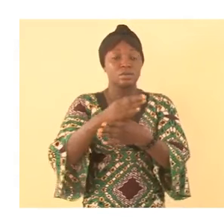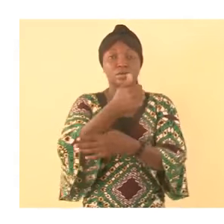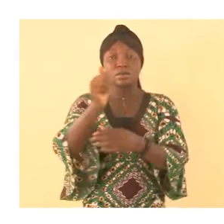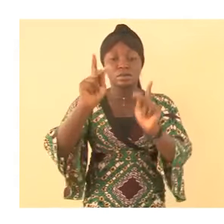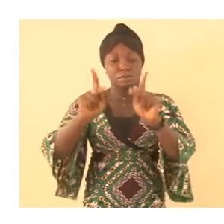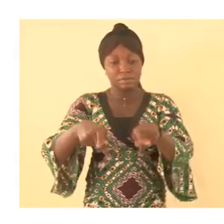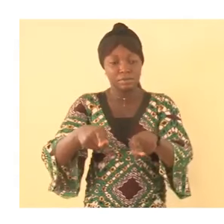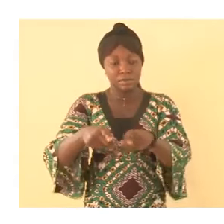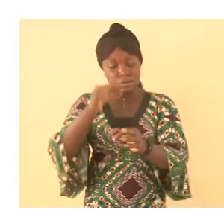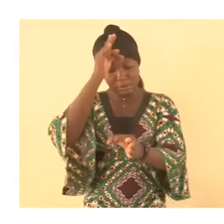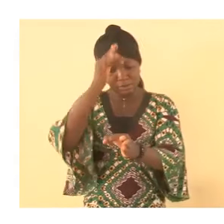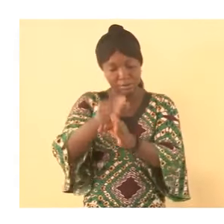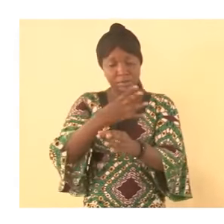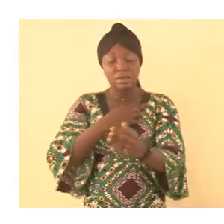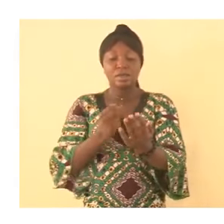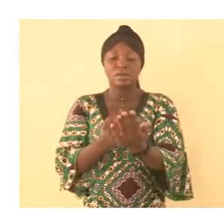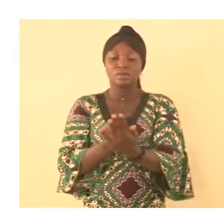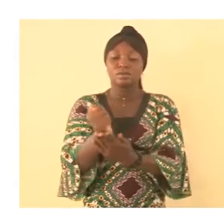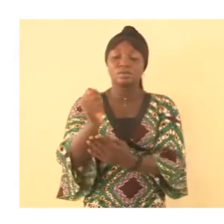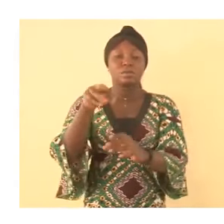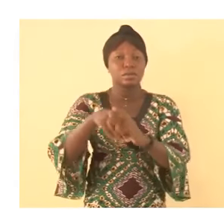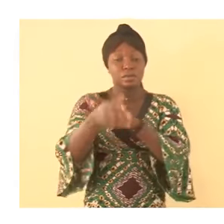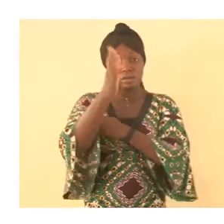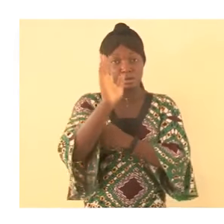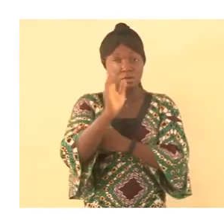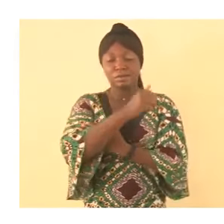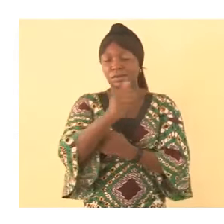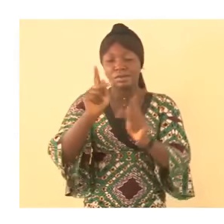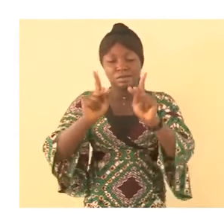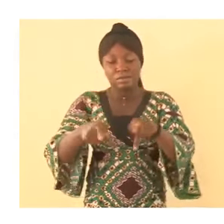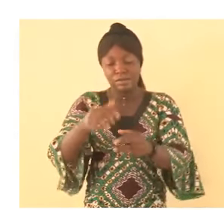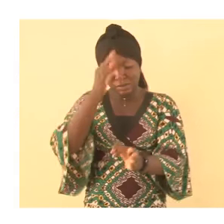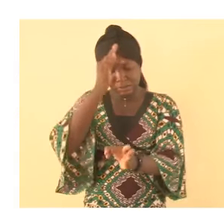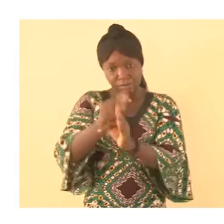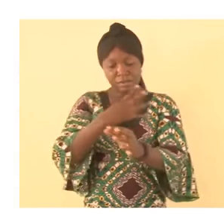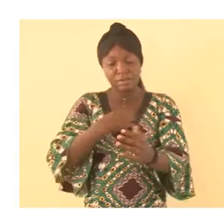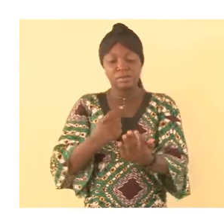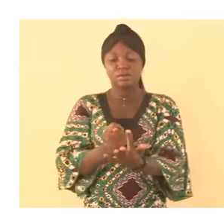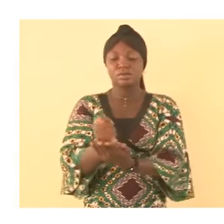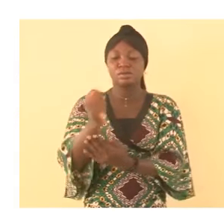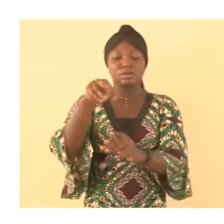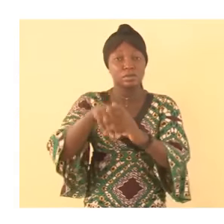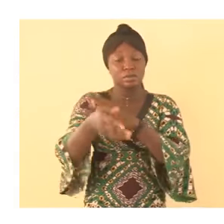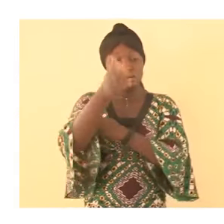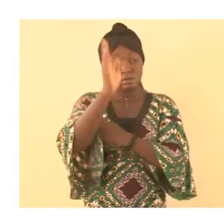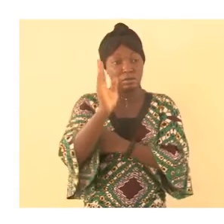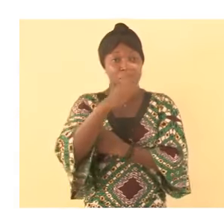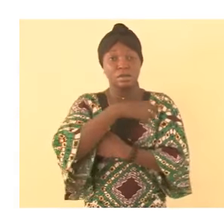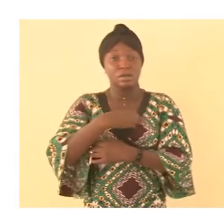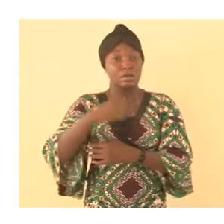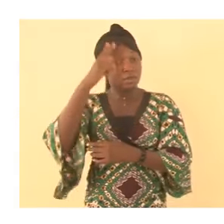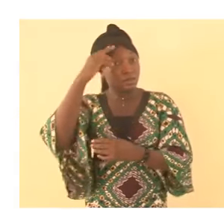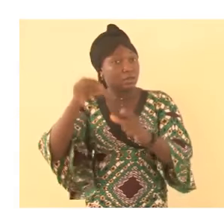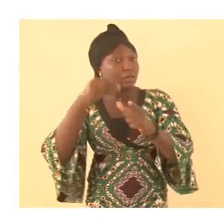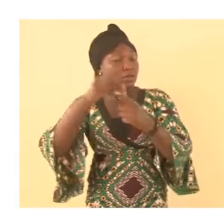between a person's faith and trust in God, a person's faith and trust in God, and